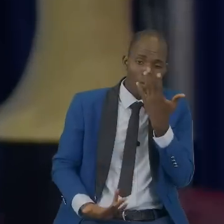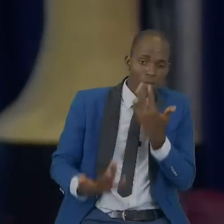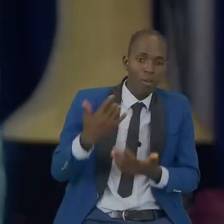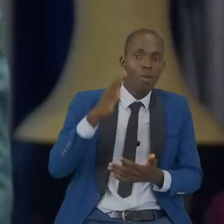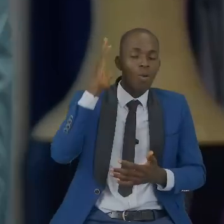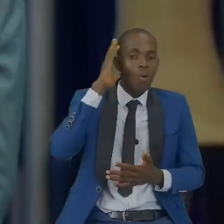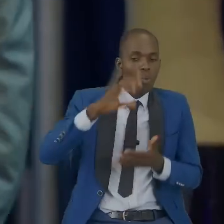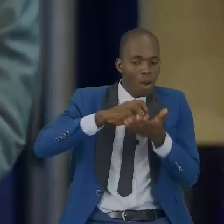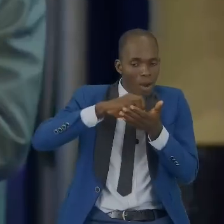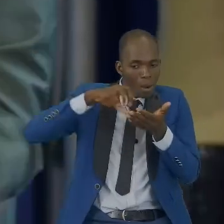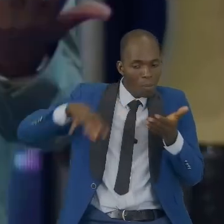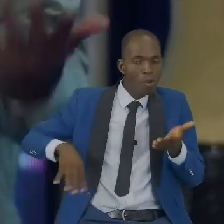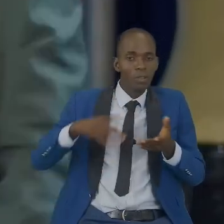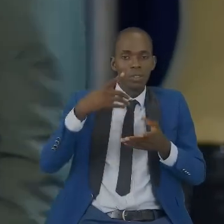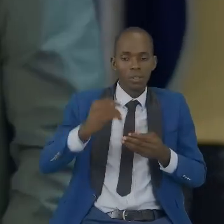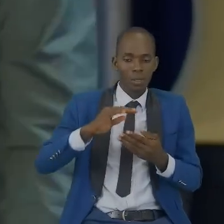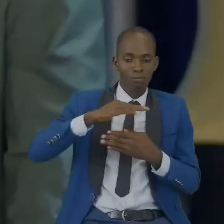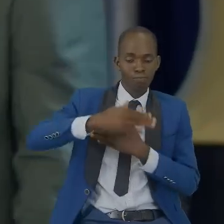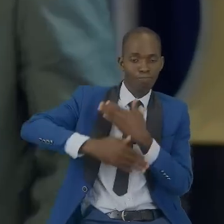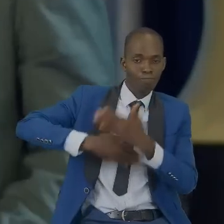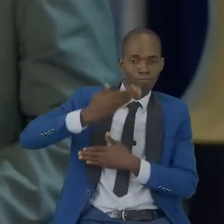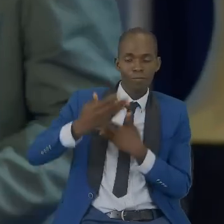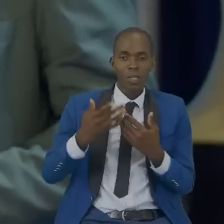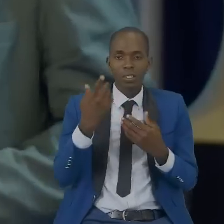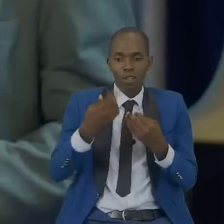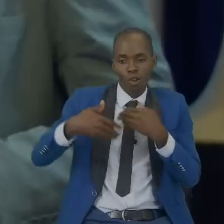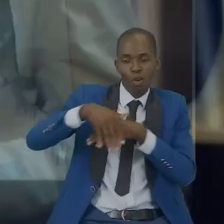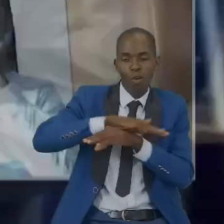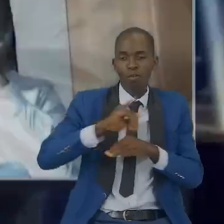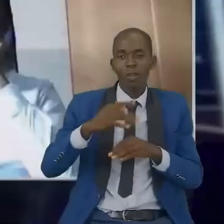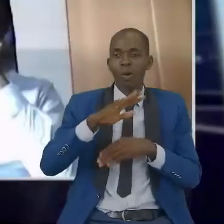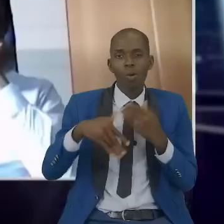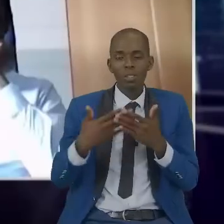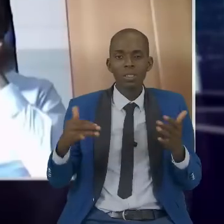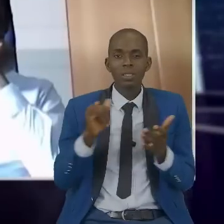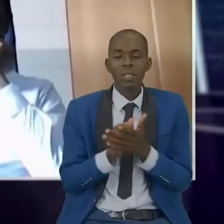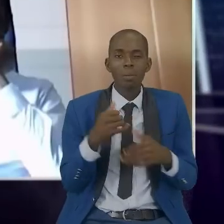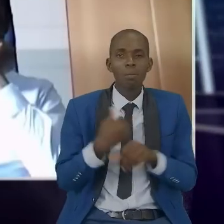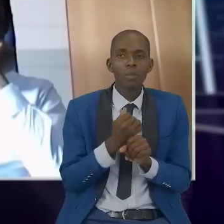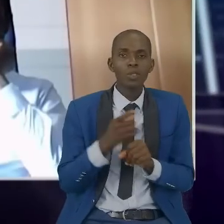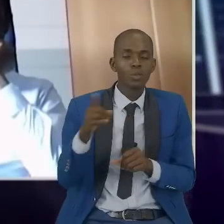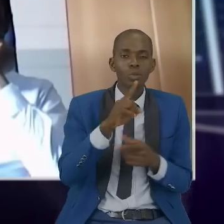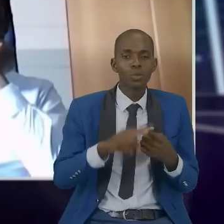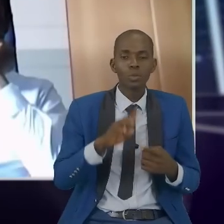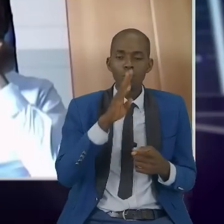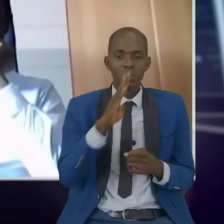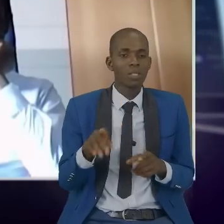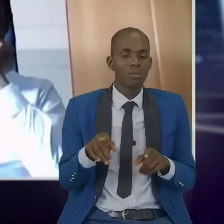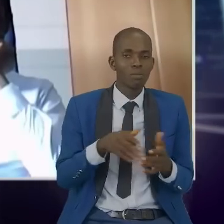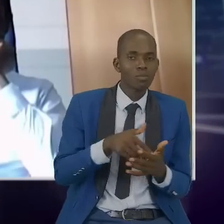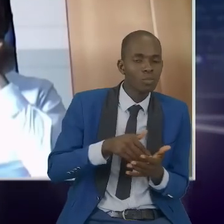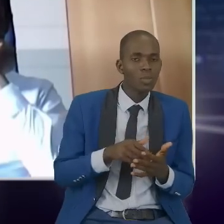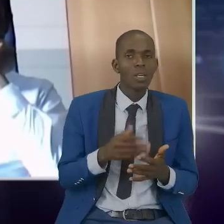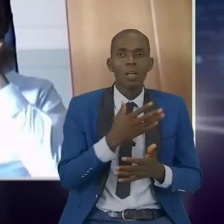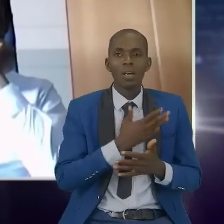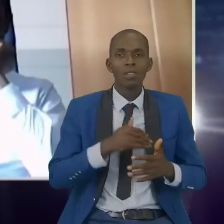the bandage, will take off all the things that makes you like effeminate and sissy and